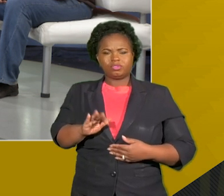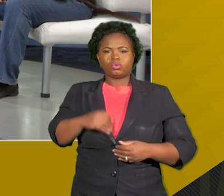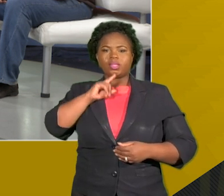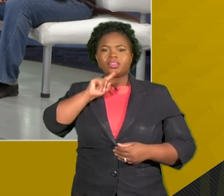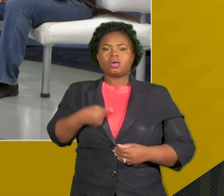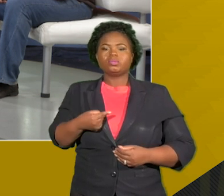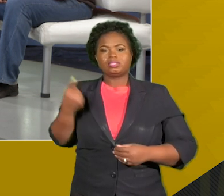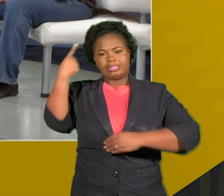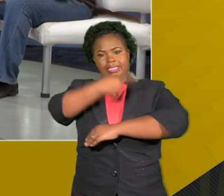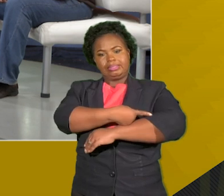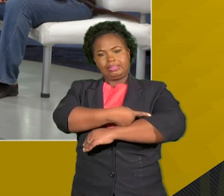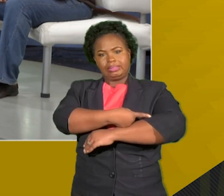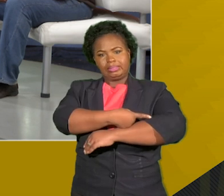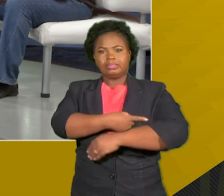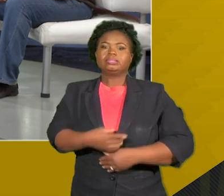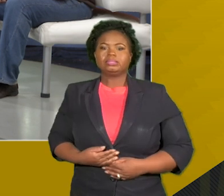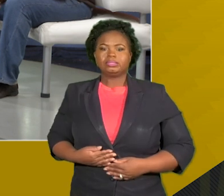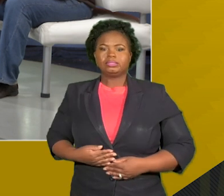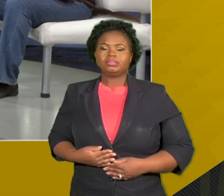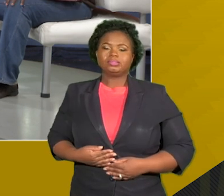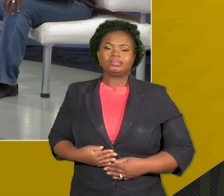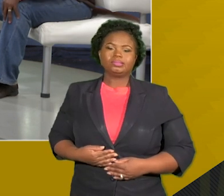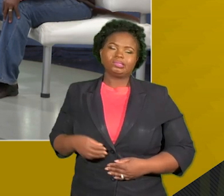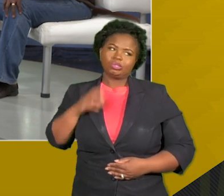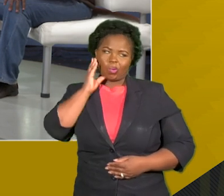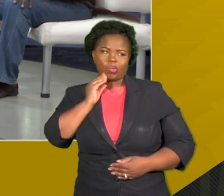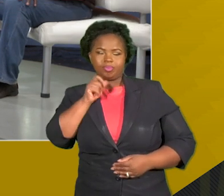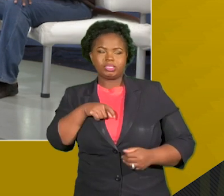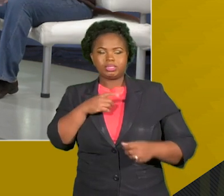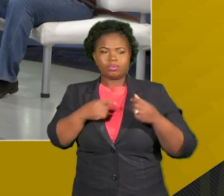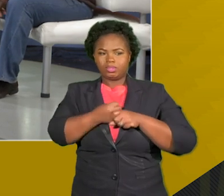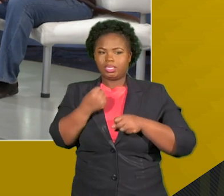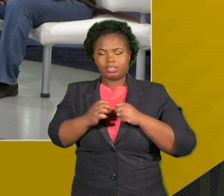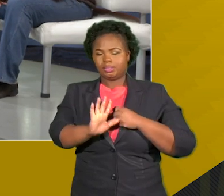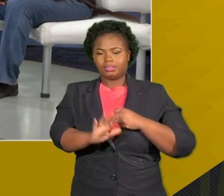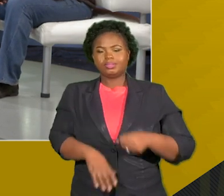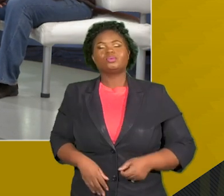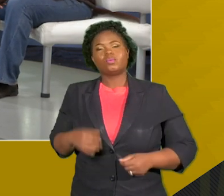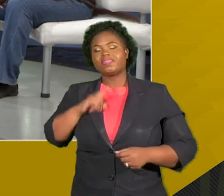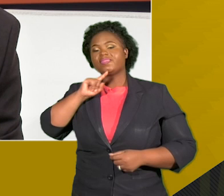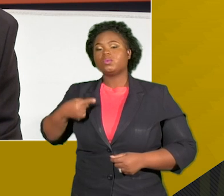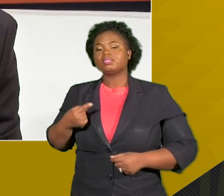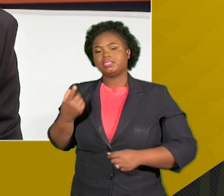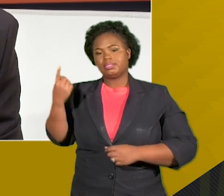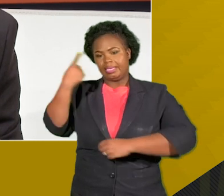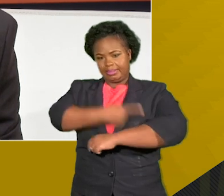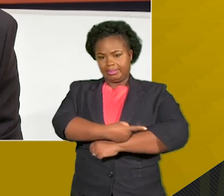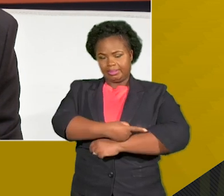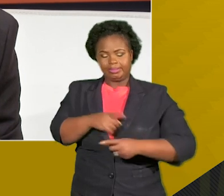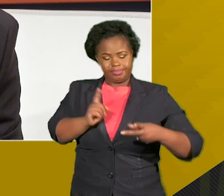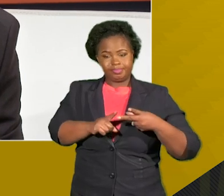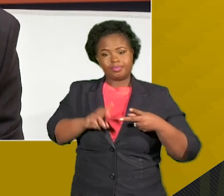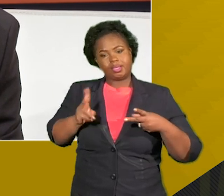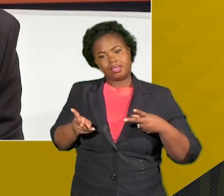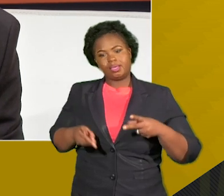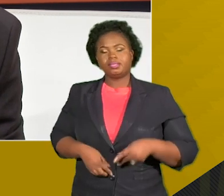Thousand days. Sorry. Okay. Sorry for that. That's an old person. Yes. Thousand days. Yes. Yeah. And we also have a program that's